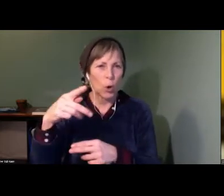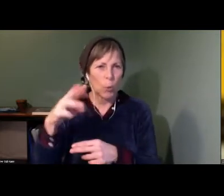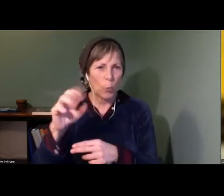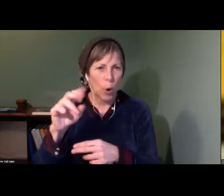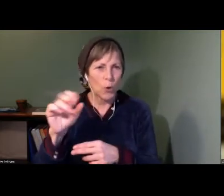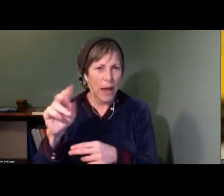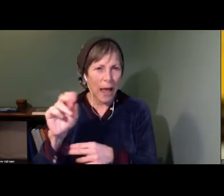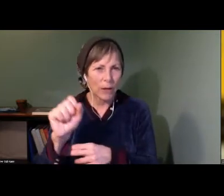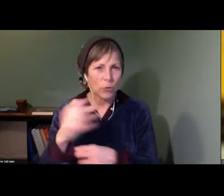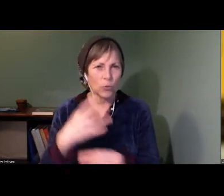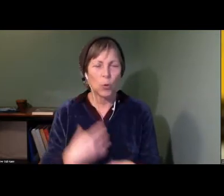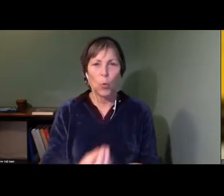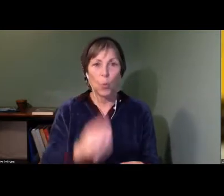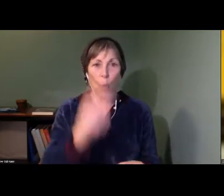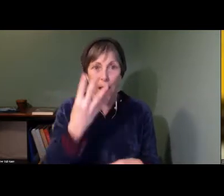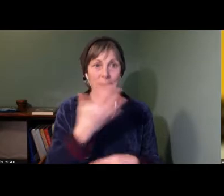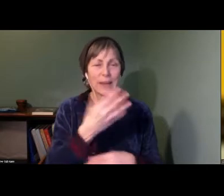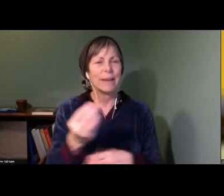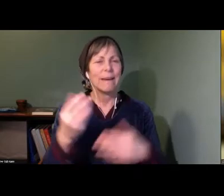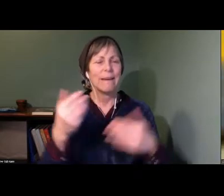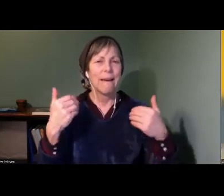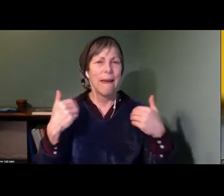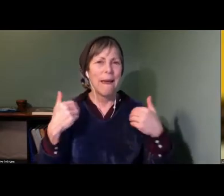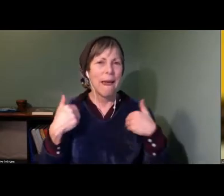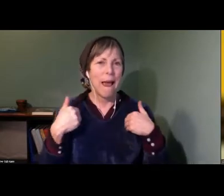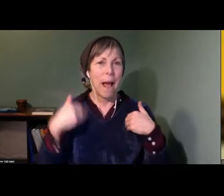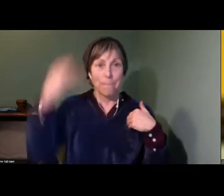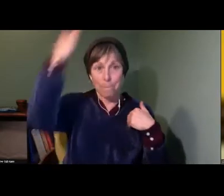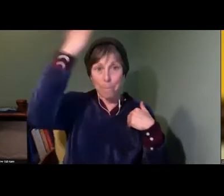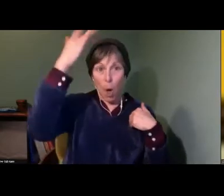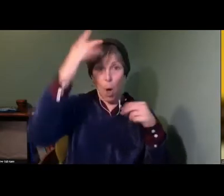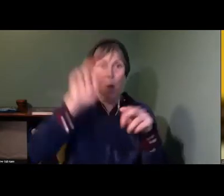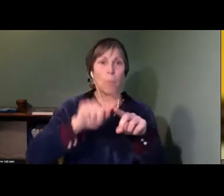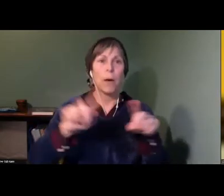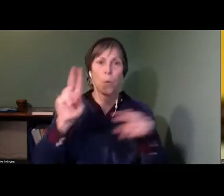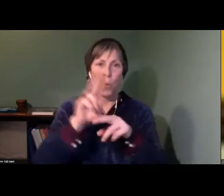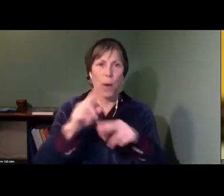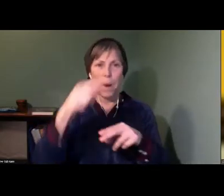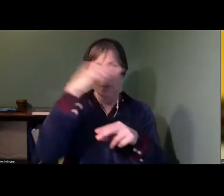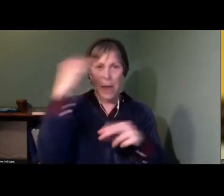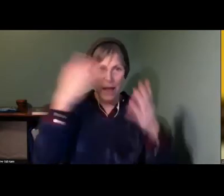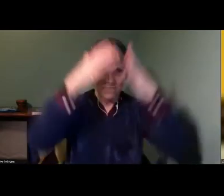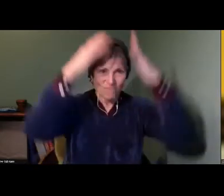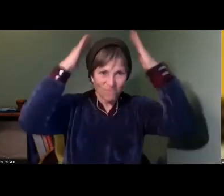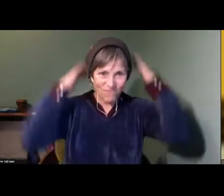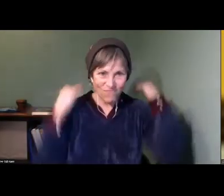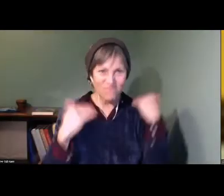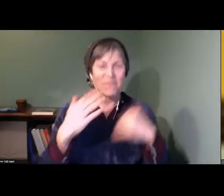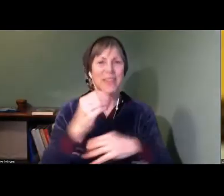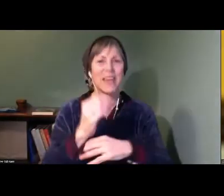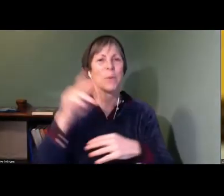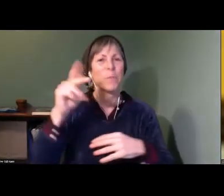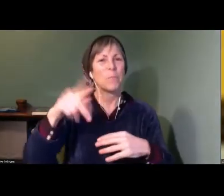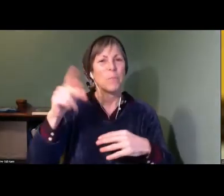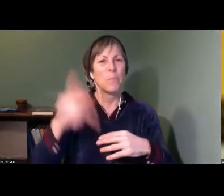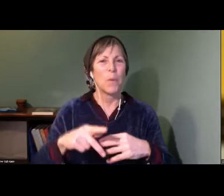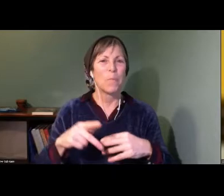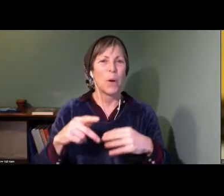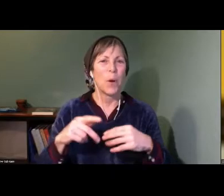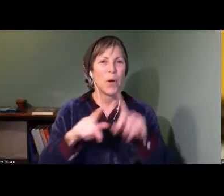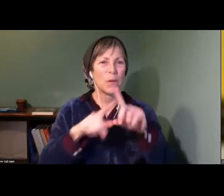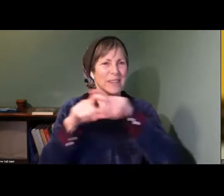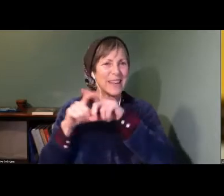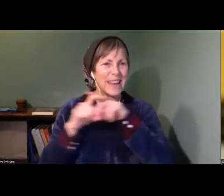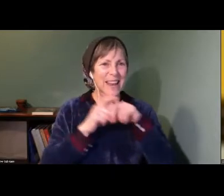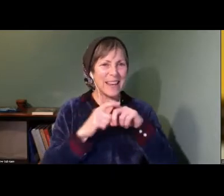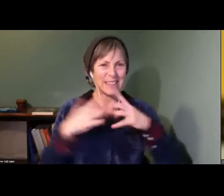white and I have... I am bald but wearing a black headscarf and a purple cable knit sweater